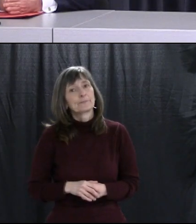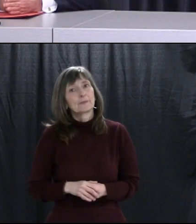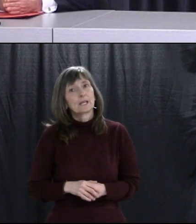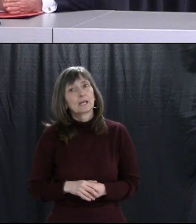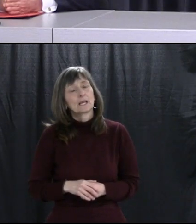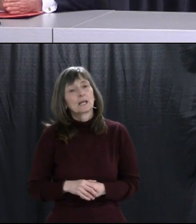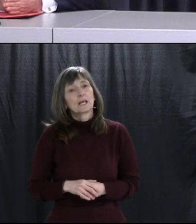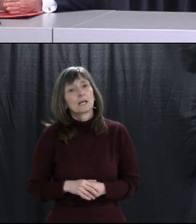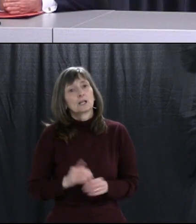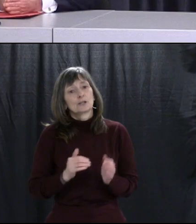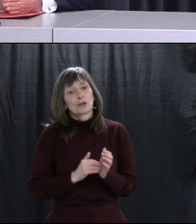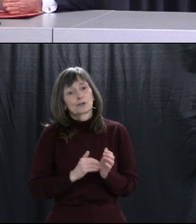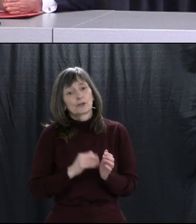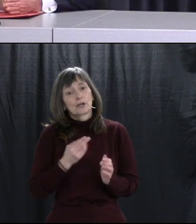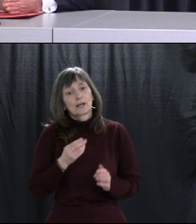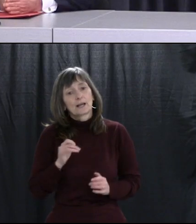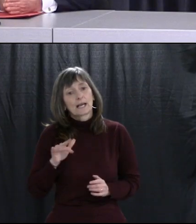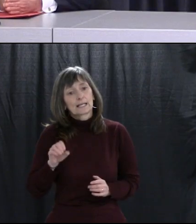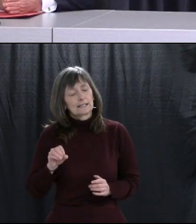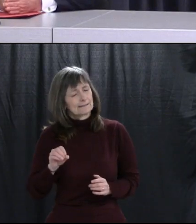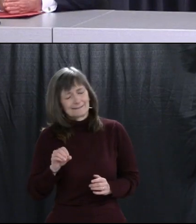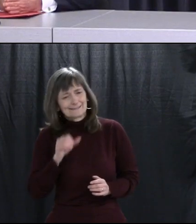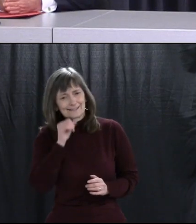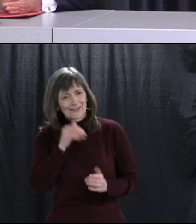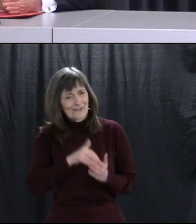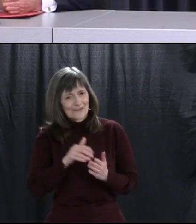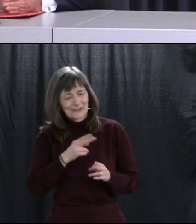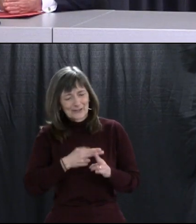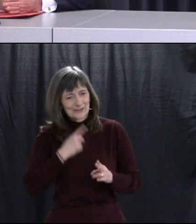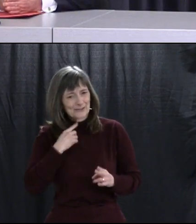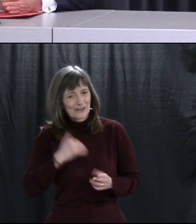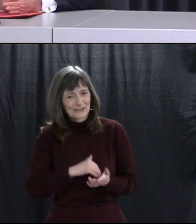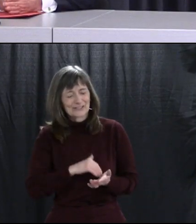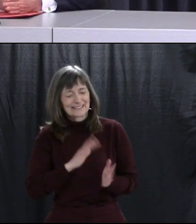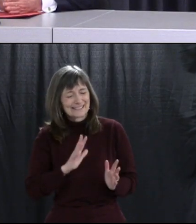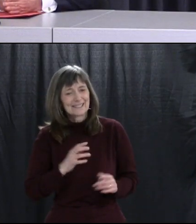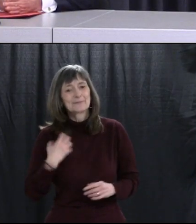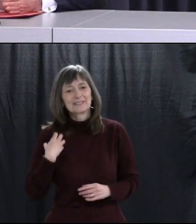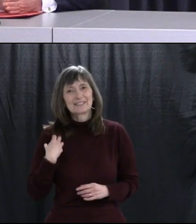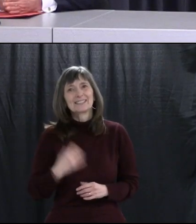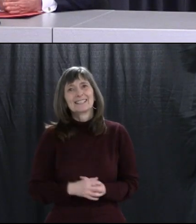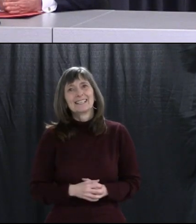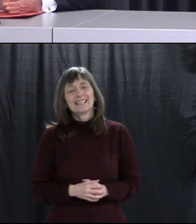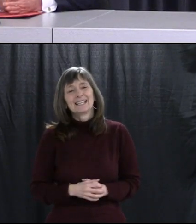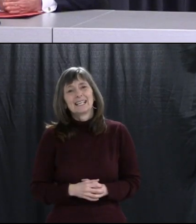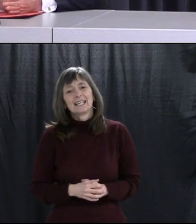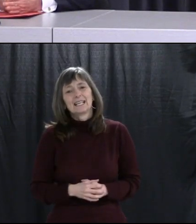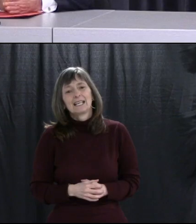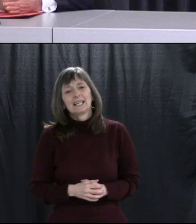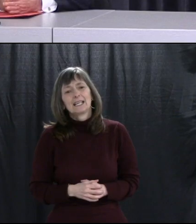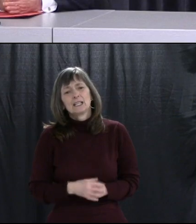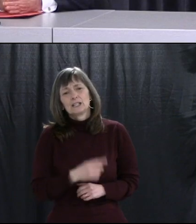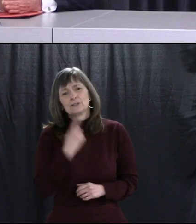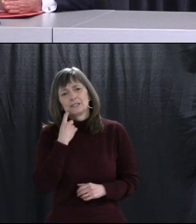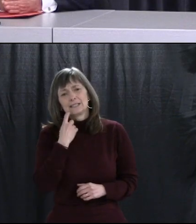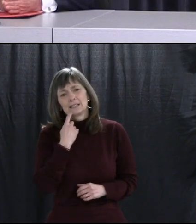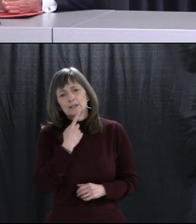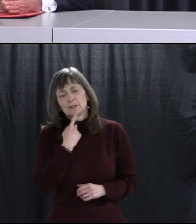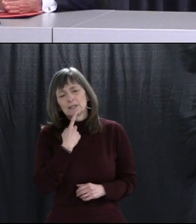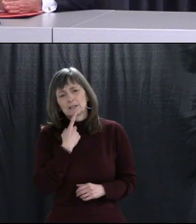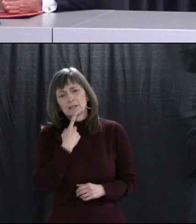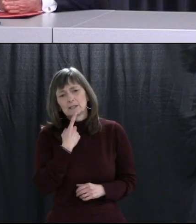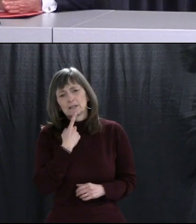Dr. Hagee, I don't often call you doctor, it's not your post, but you just said that there are no issues